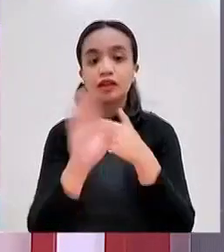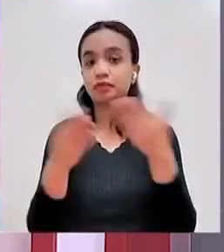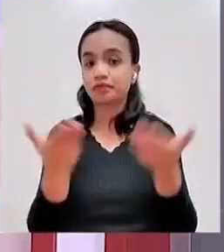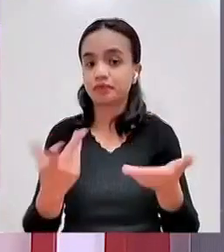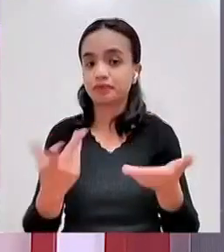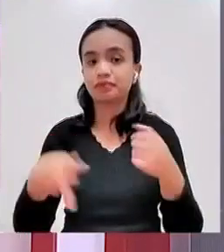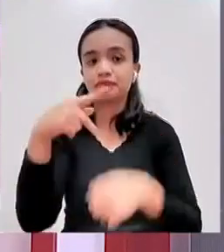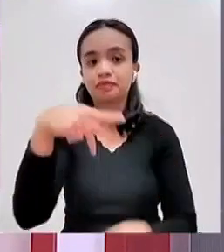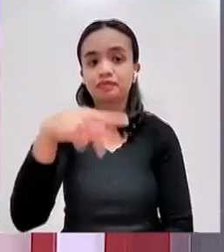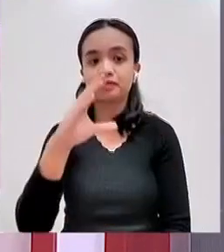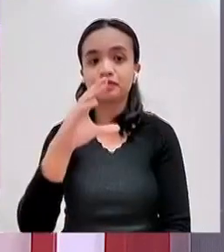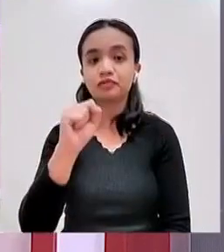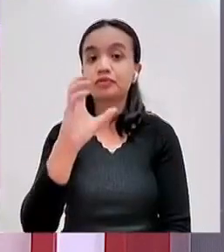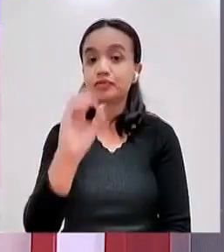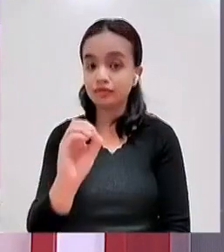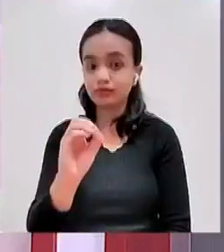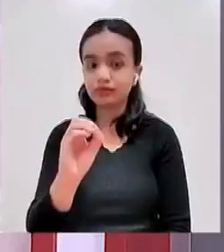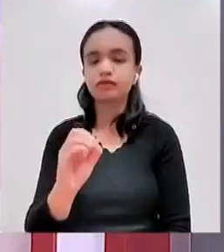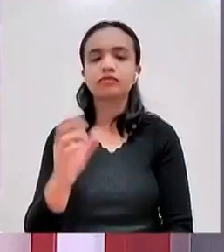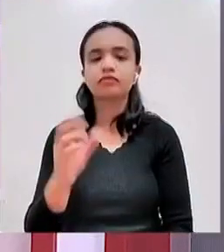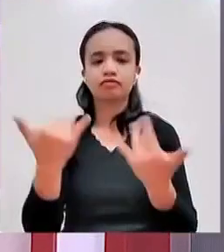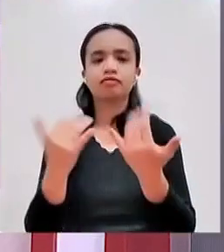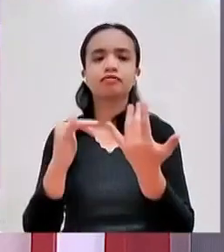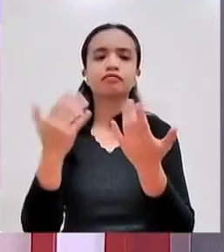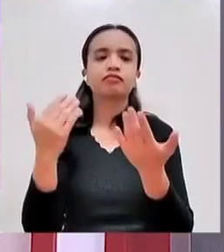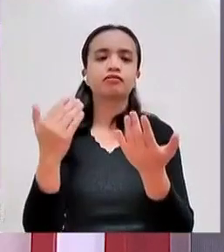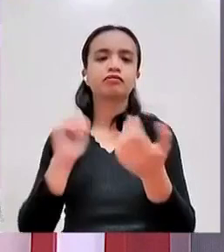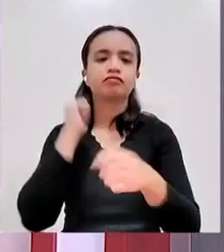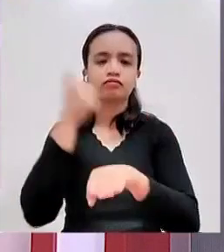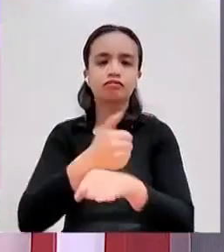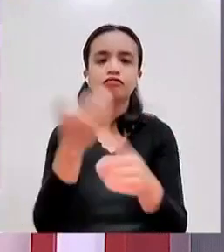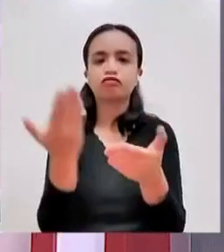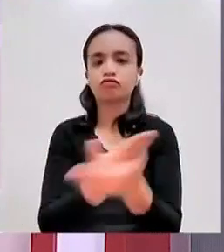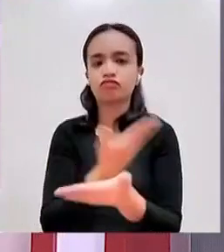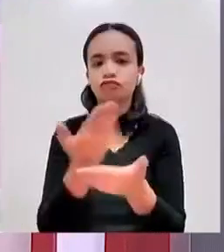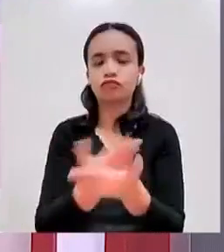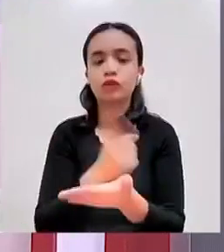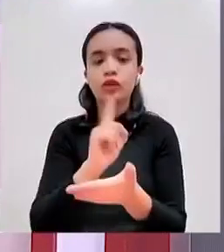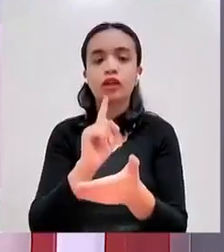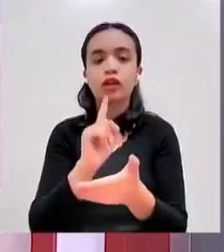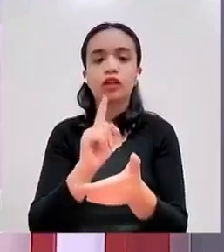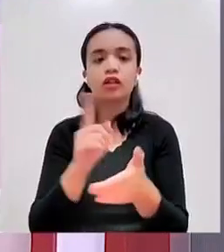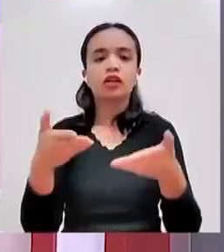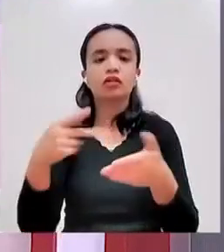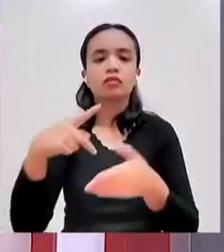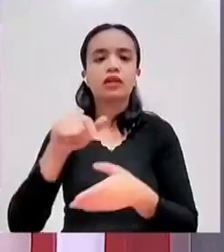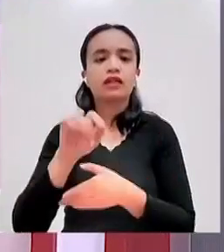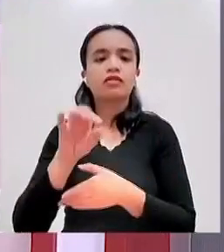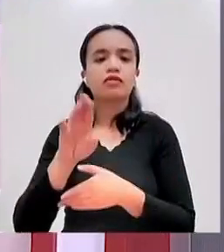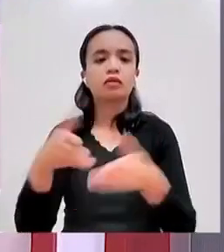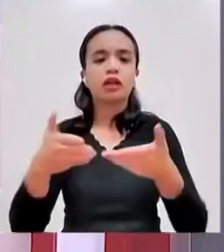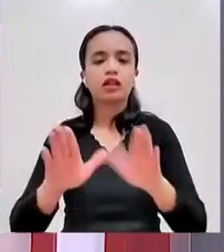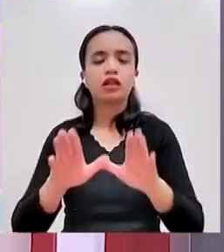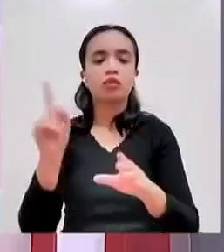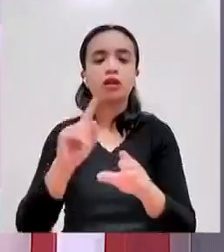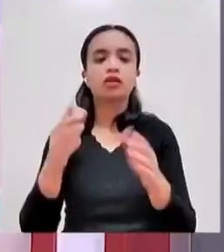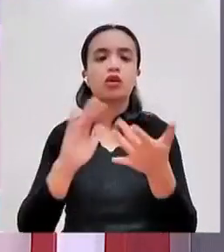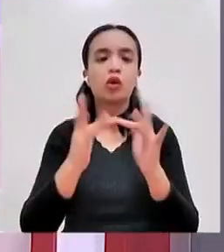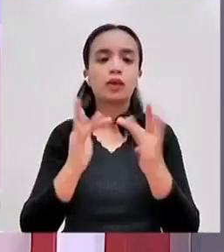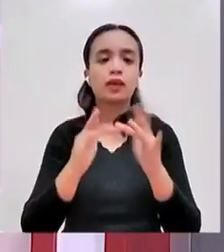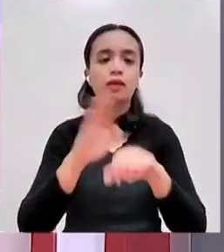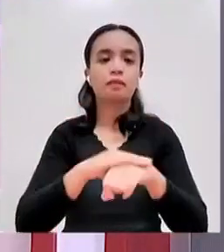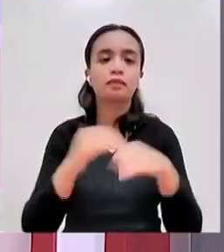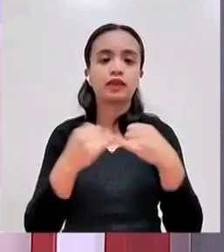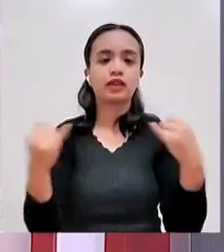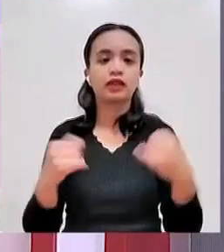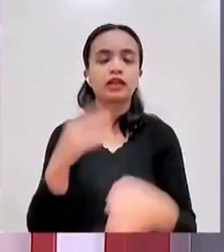Charity Sweepstakes Office has officially launched its new platform that will allow the public to bet on lottery games online. Jackie Pascual